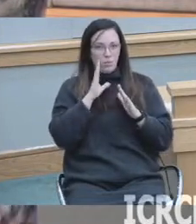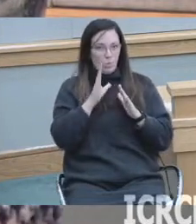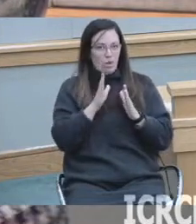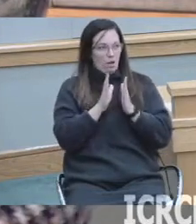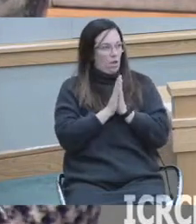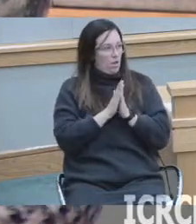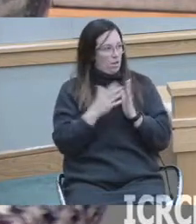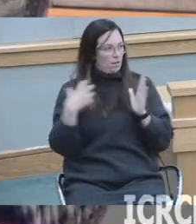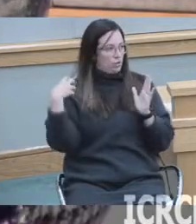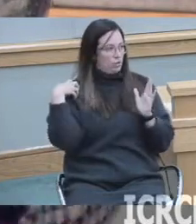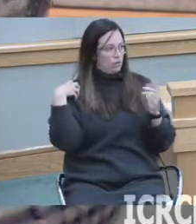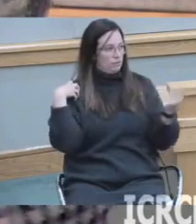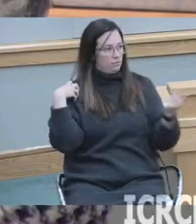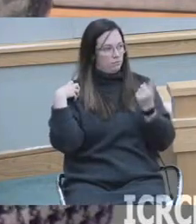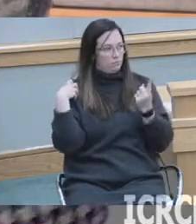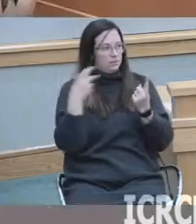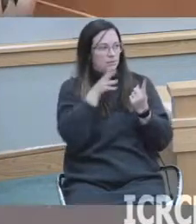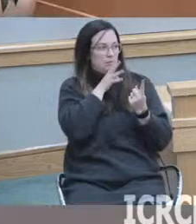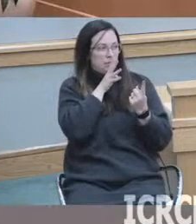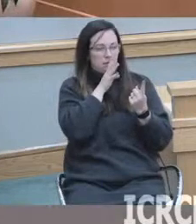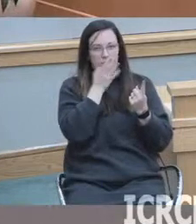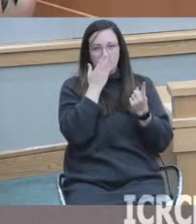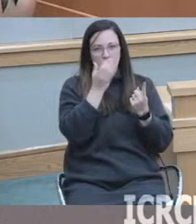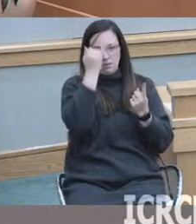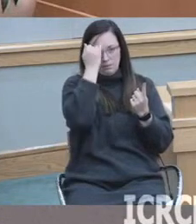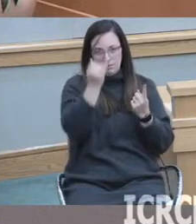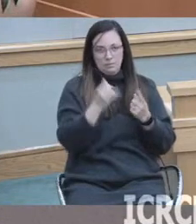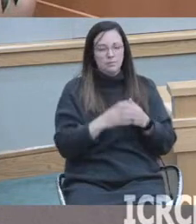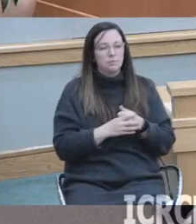to that. Good idea. Good idea.